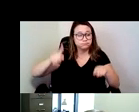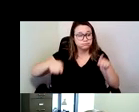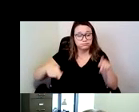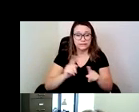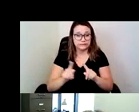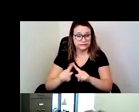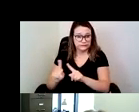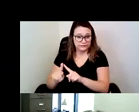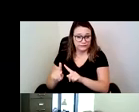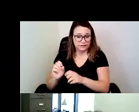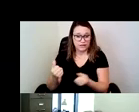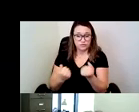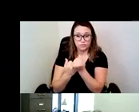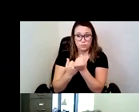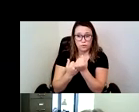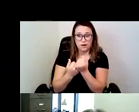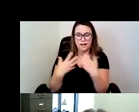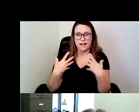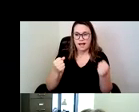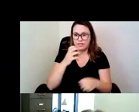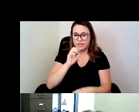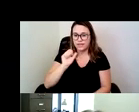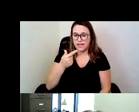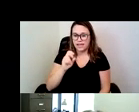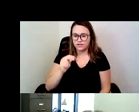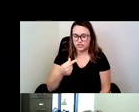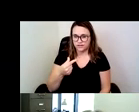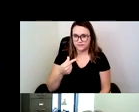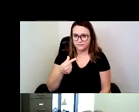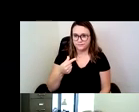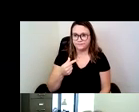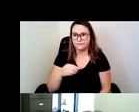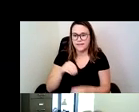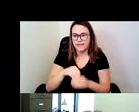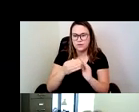support healthy aging, most important, in a community setting.